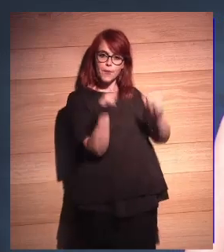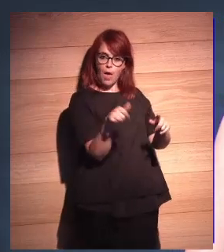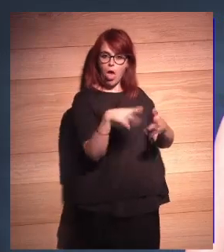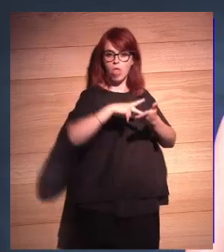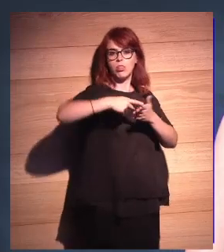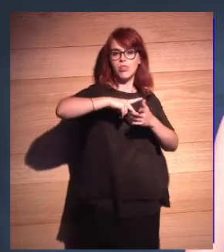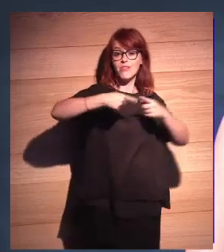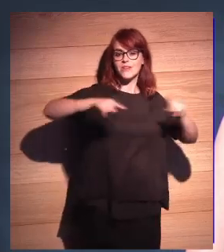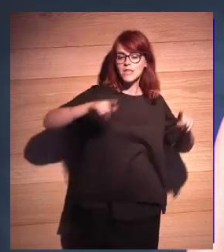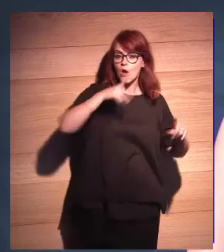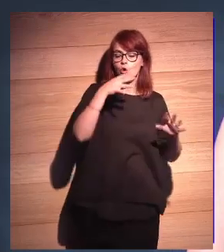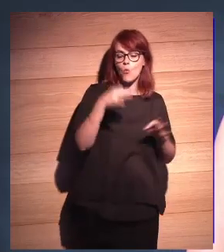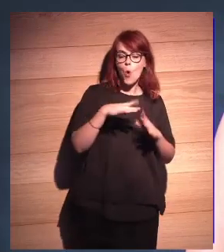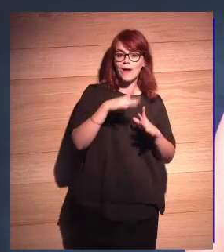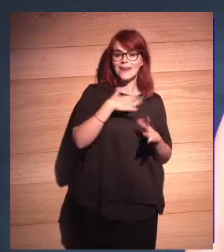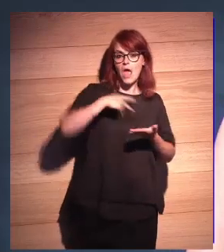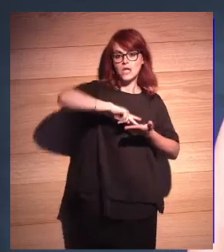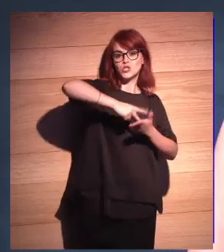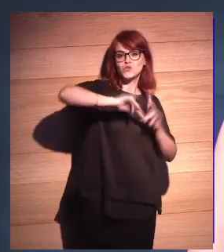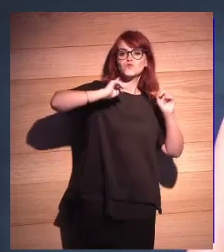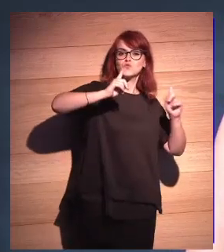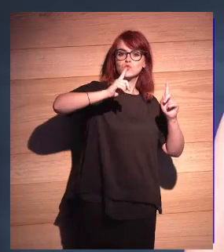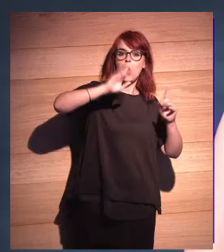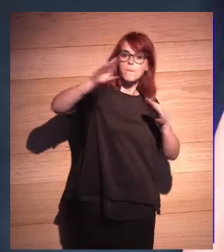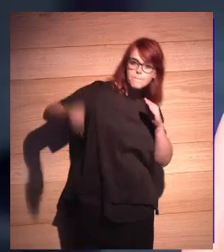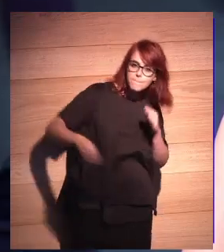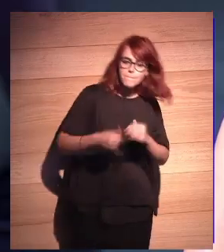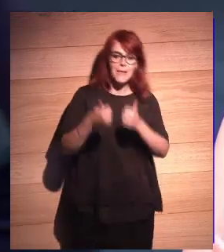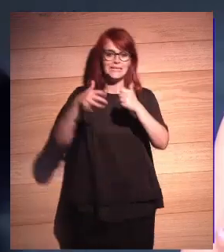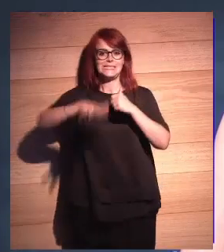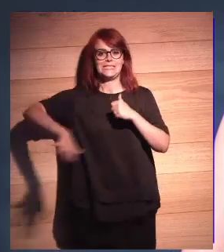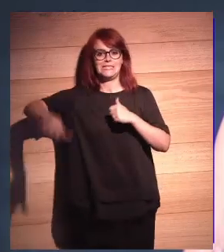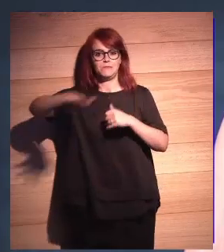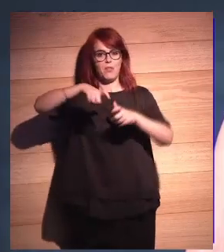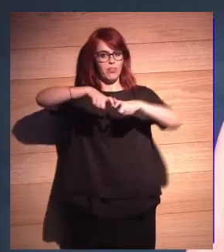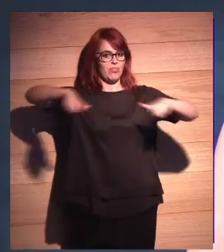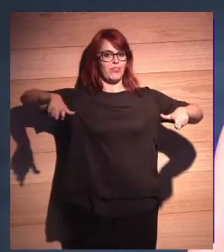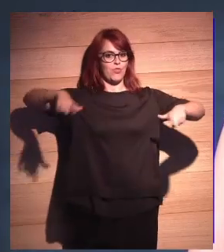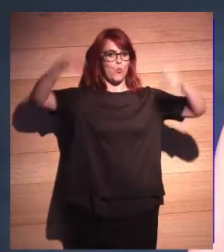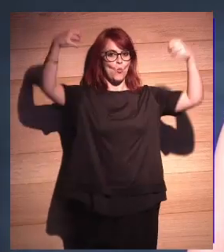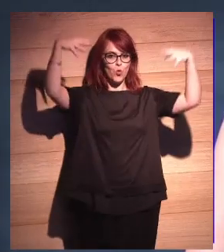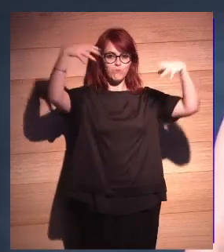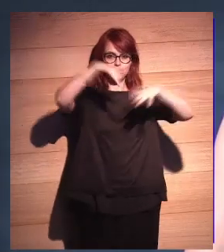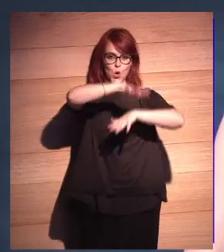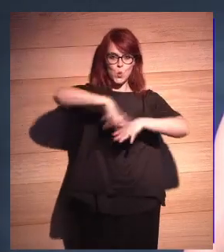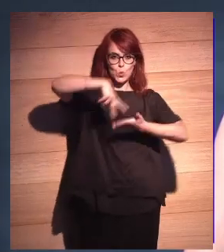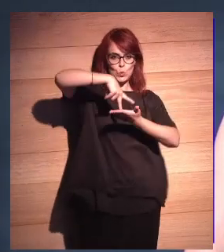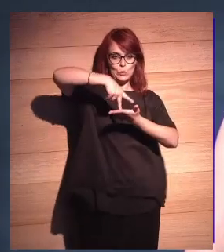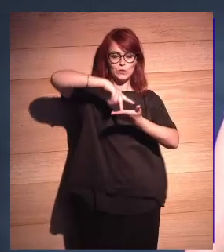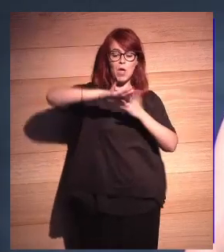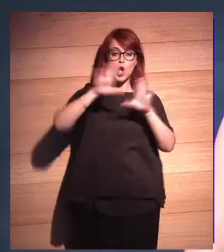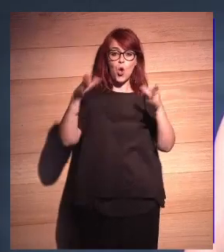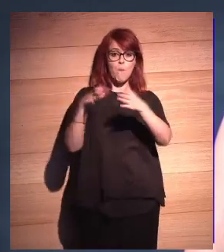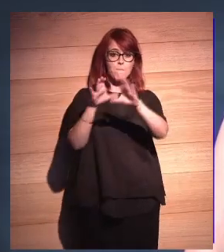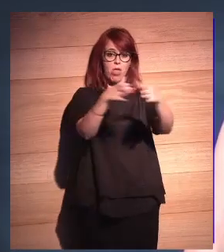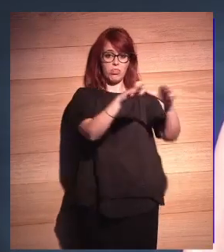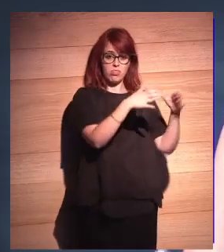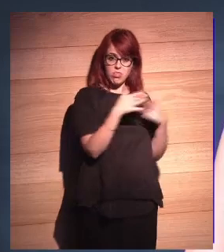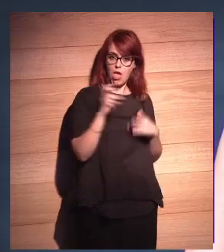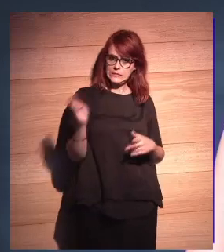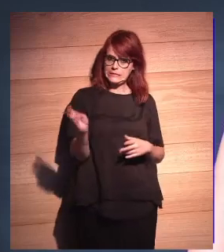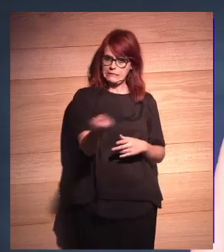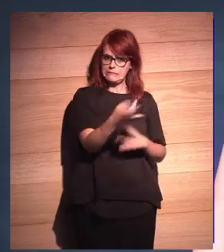investigated, that researched into a new language of this work that moved the piece beyond the